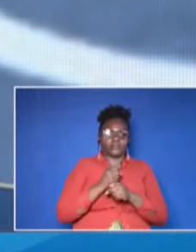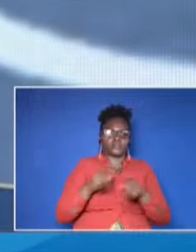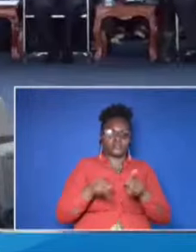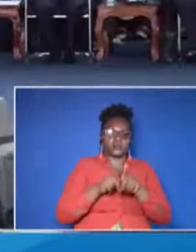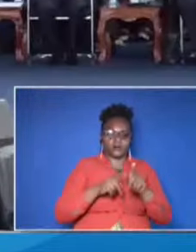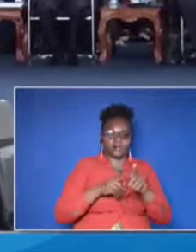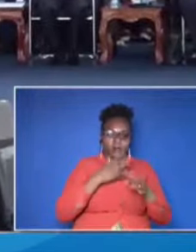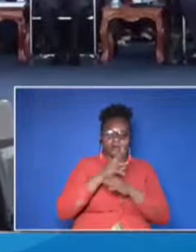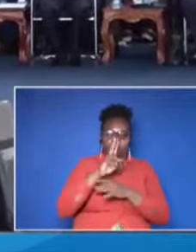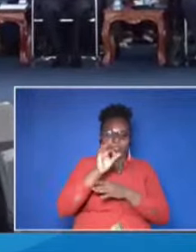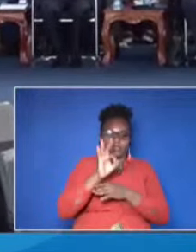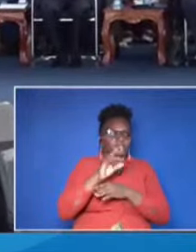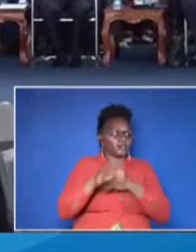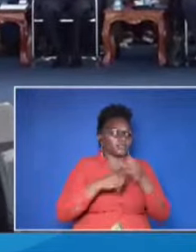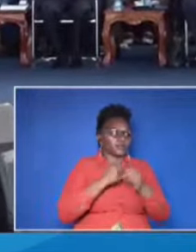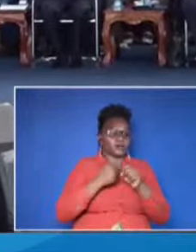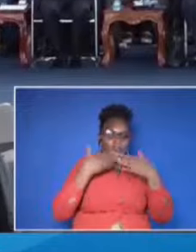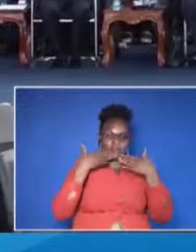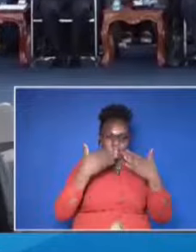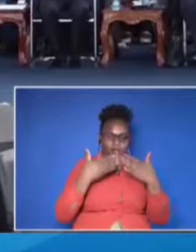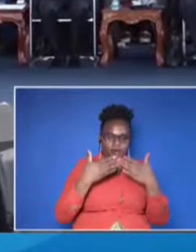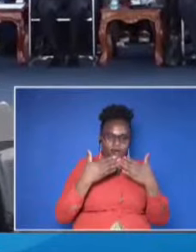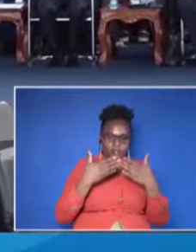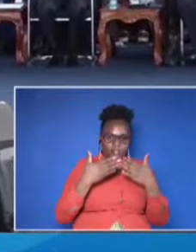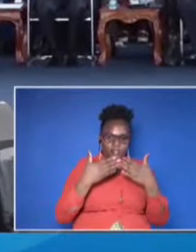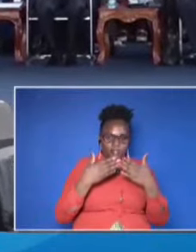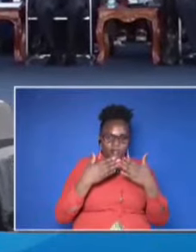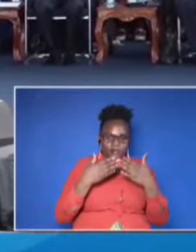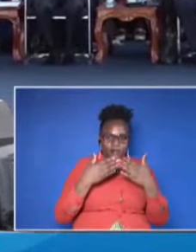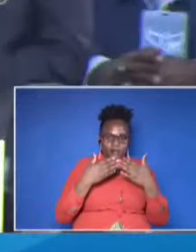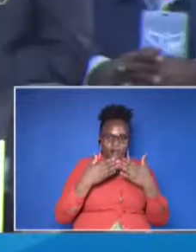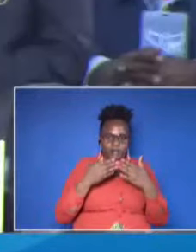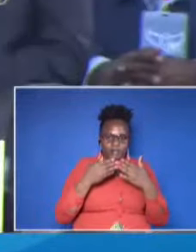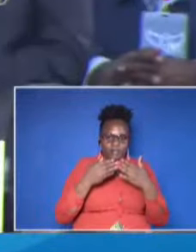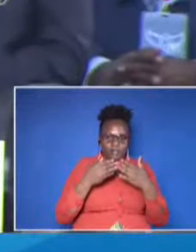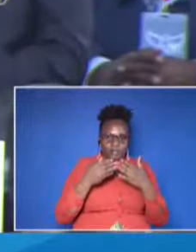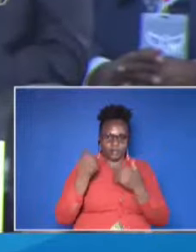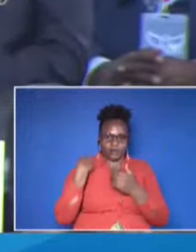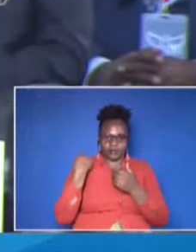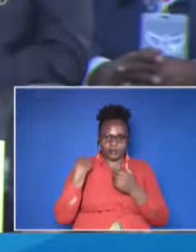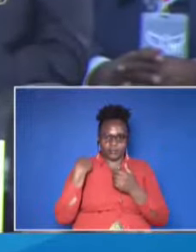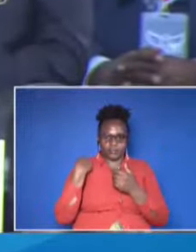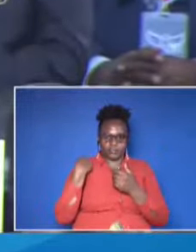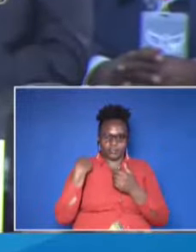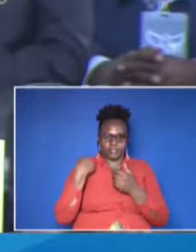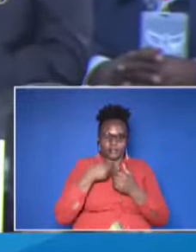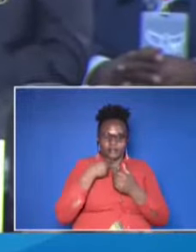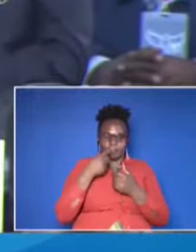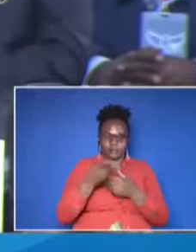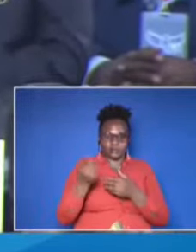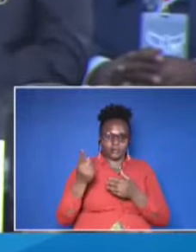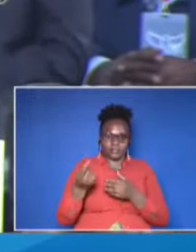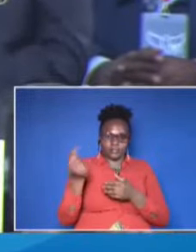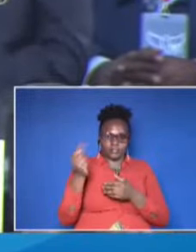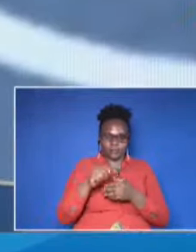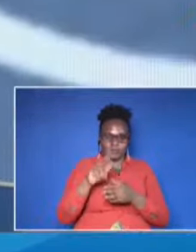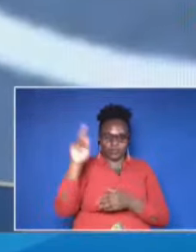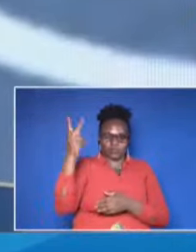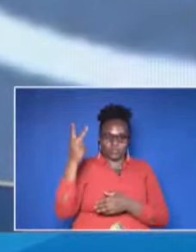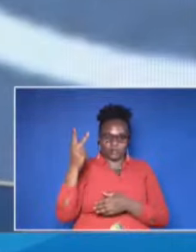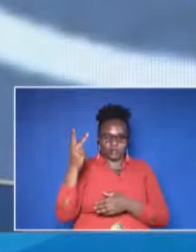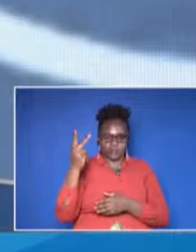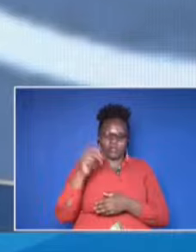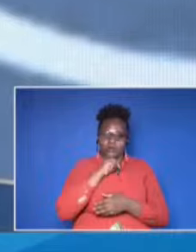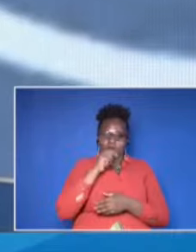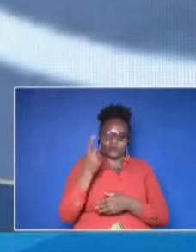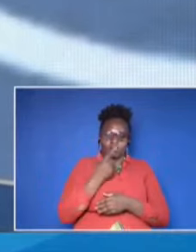I'm thank you Pastor Ben yesterday I told him that his coming to Kenya